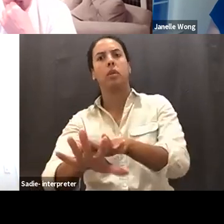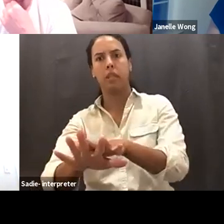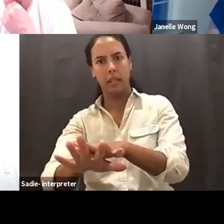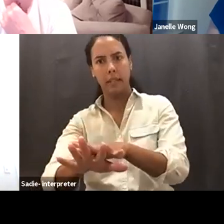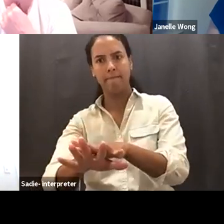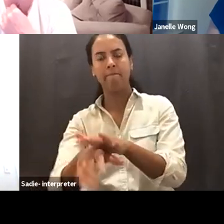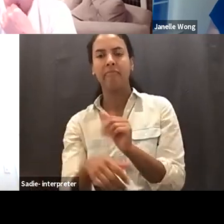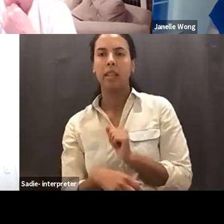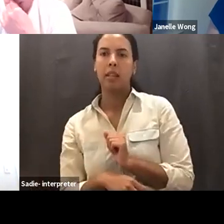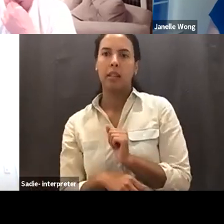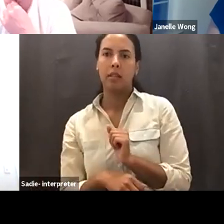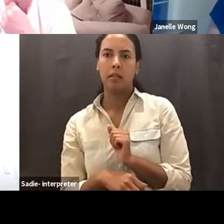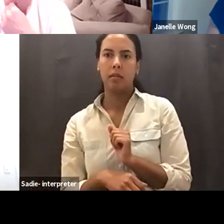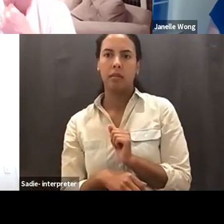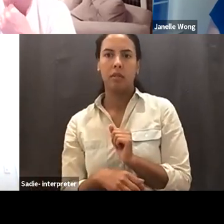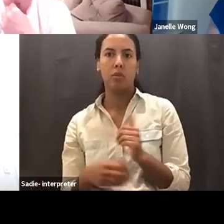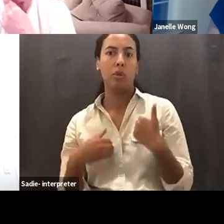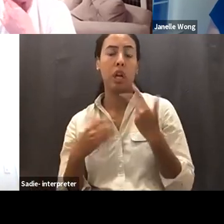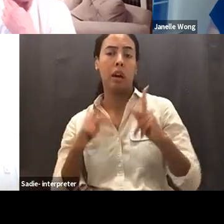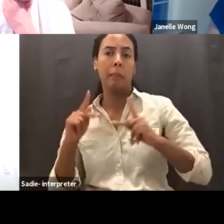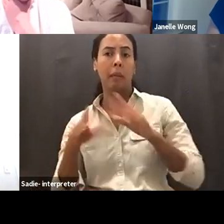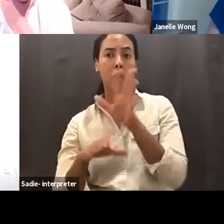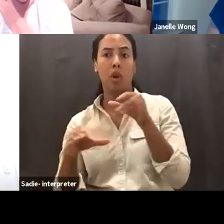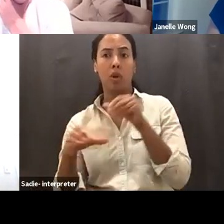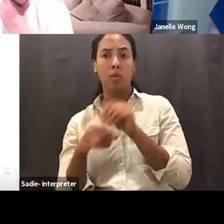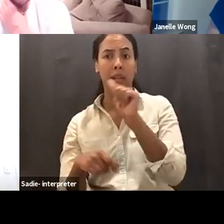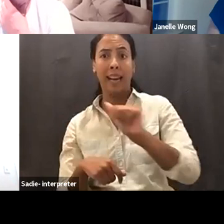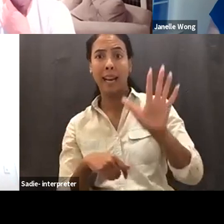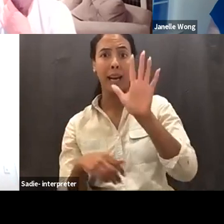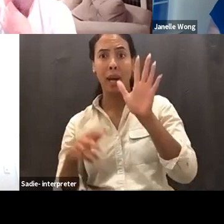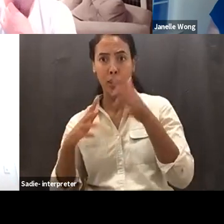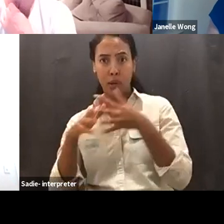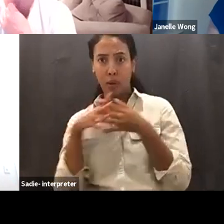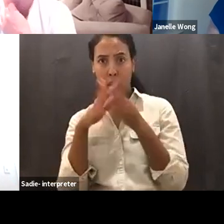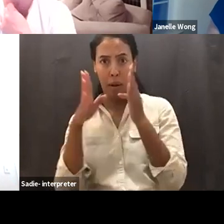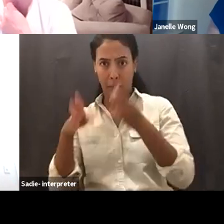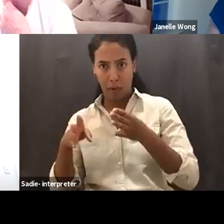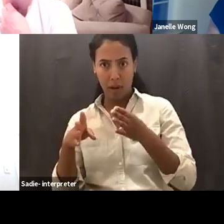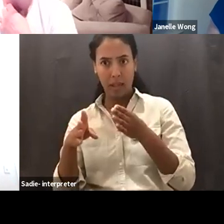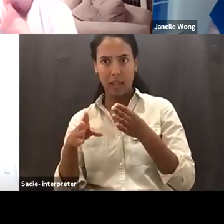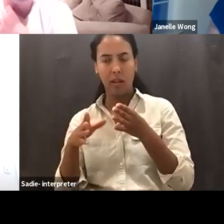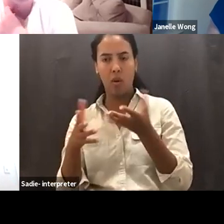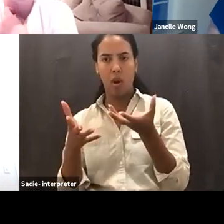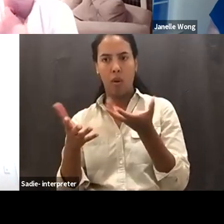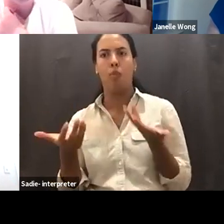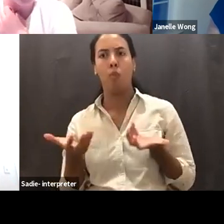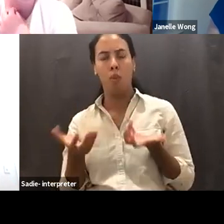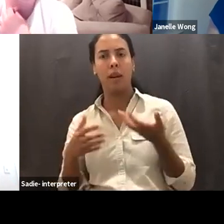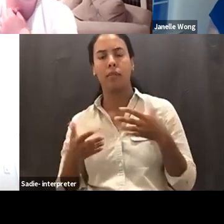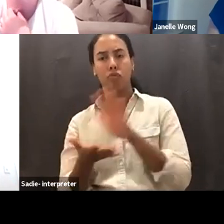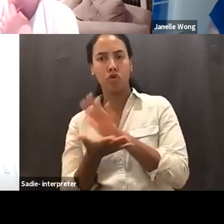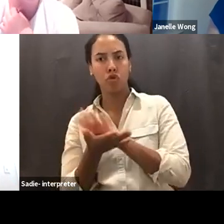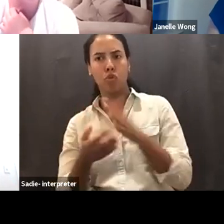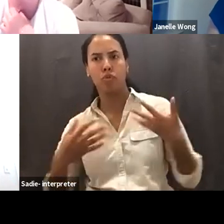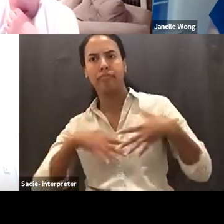people, including Asian Americans, are actually the forces calling for redistricting that will create more equity,